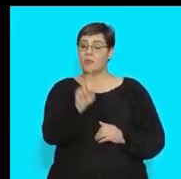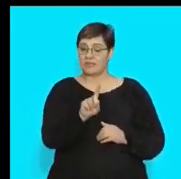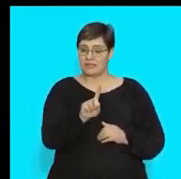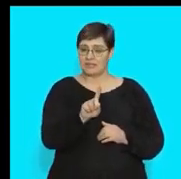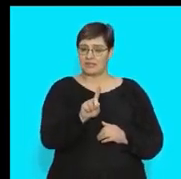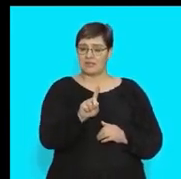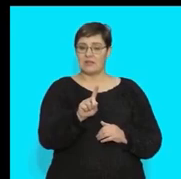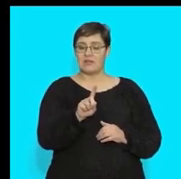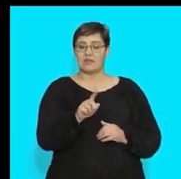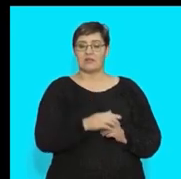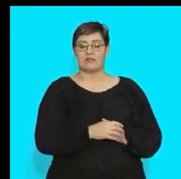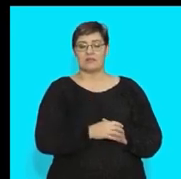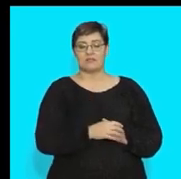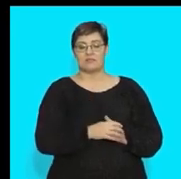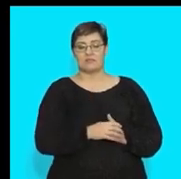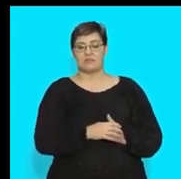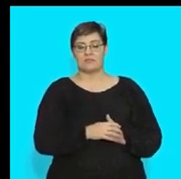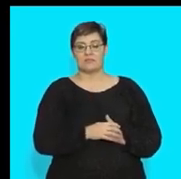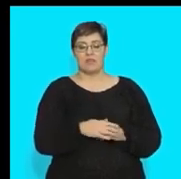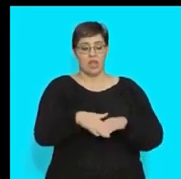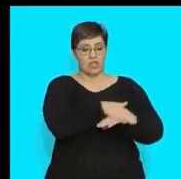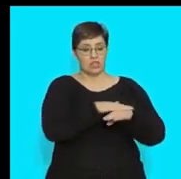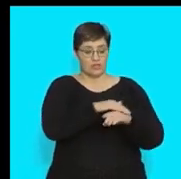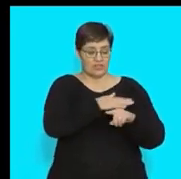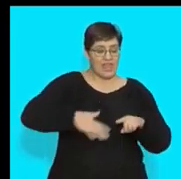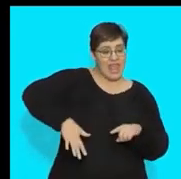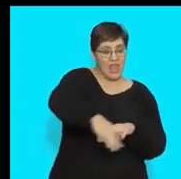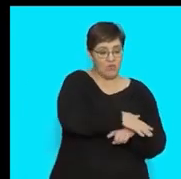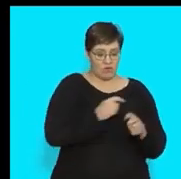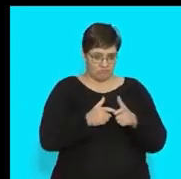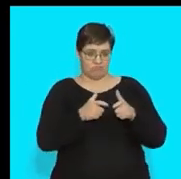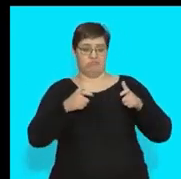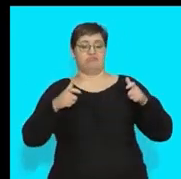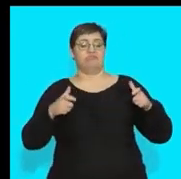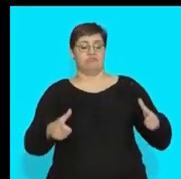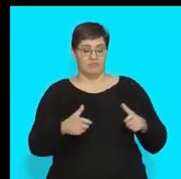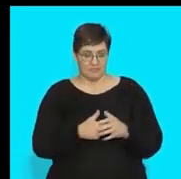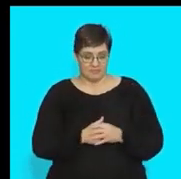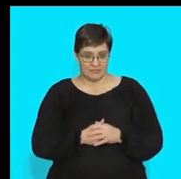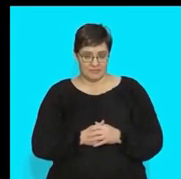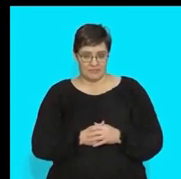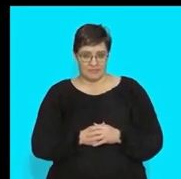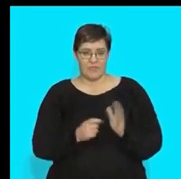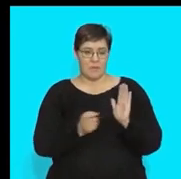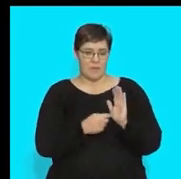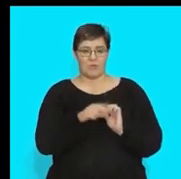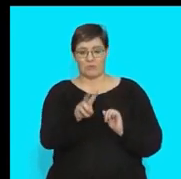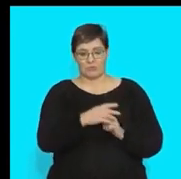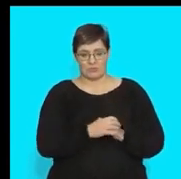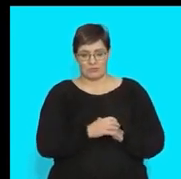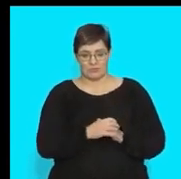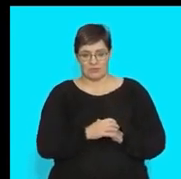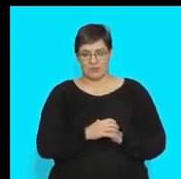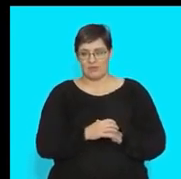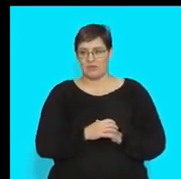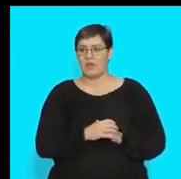right, which means it increases the surface area. Do you see? 2